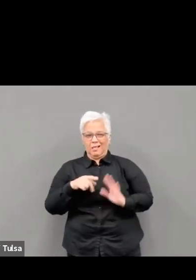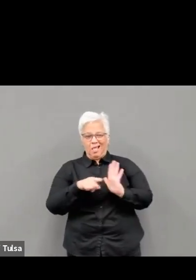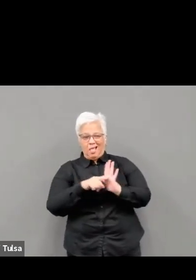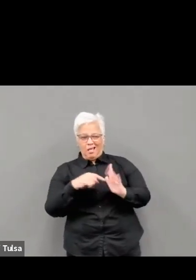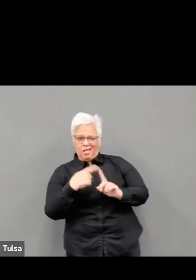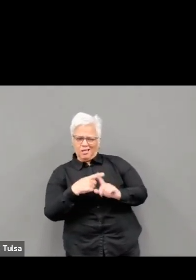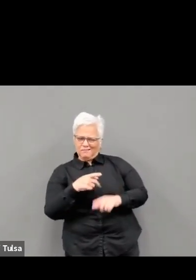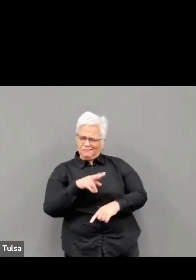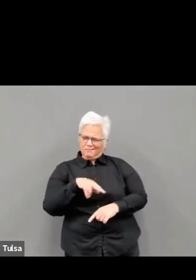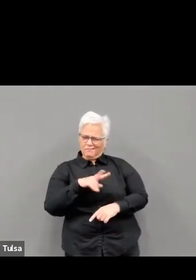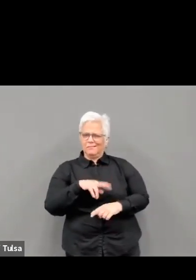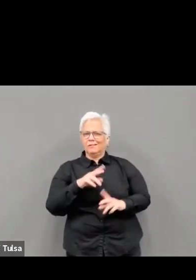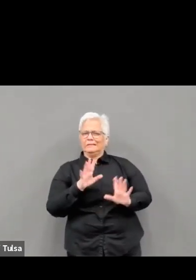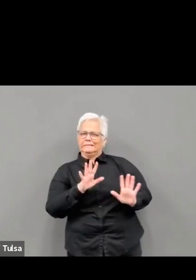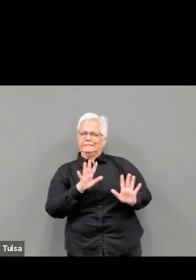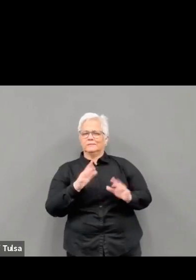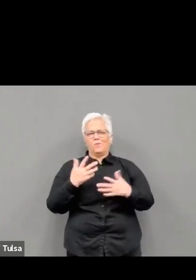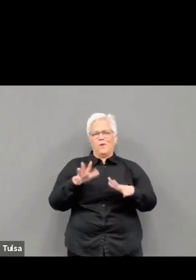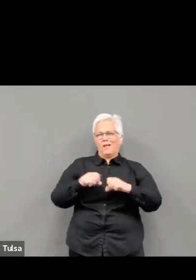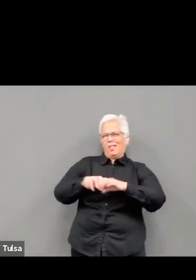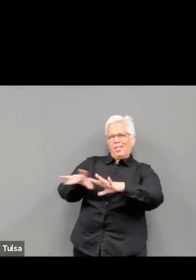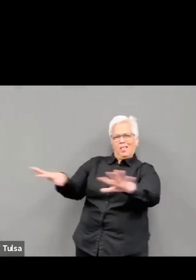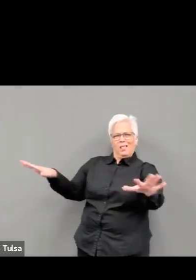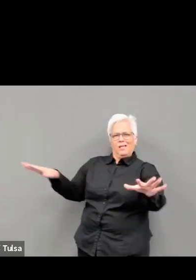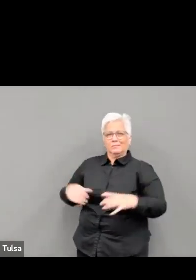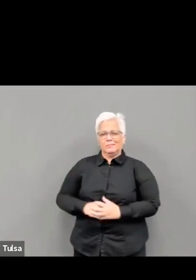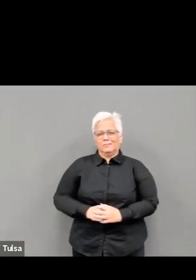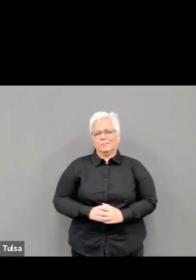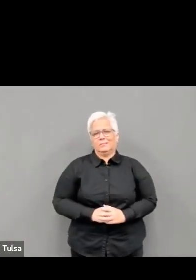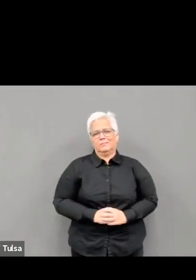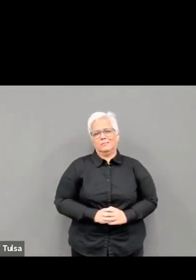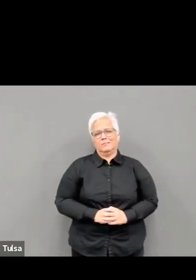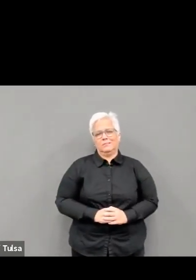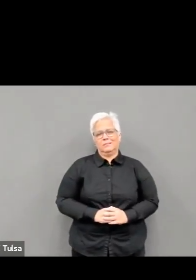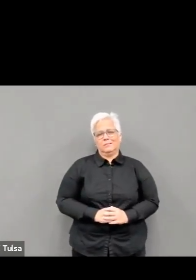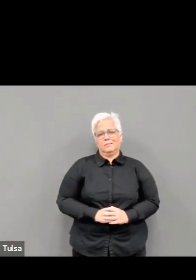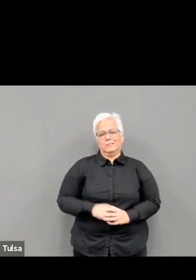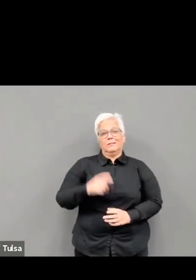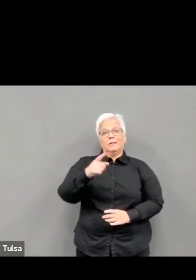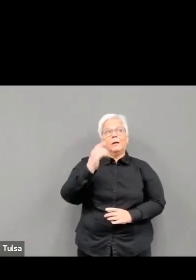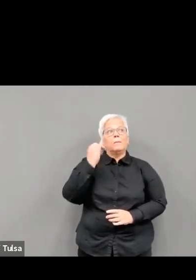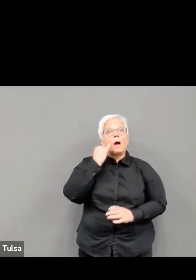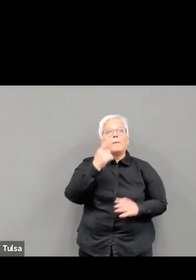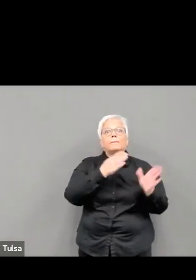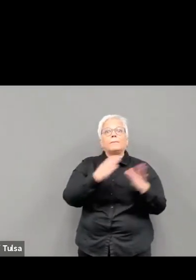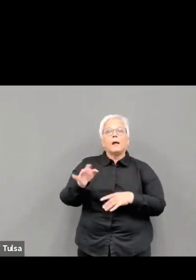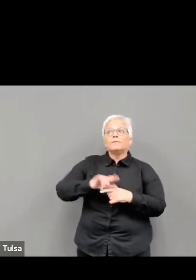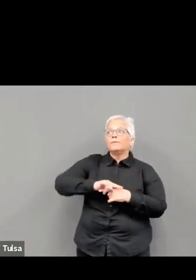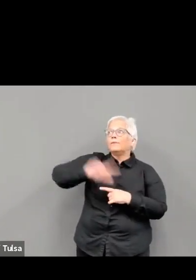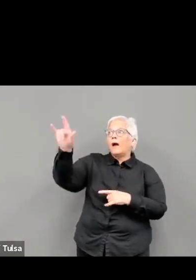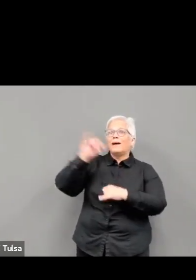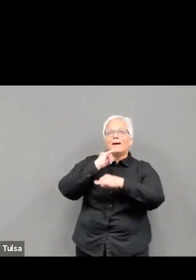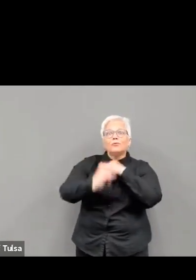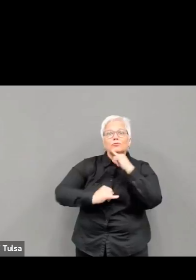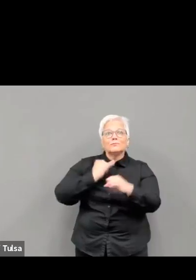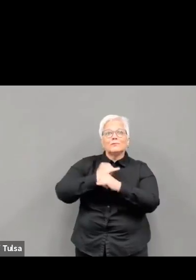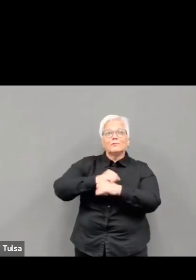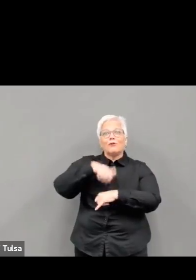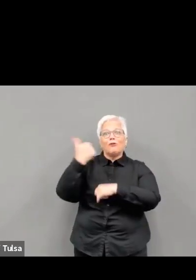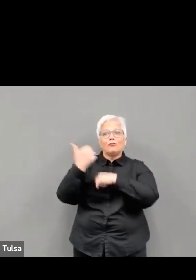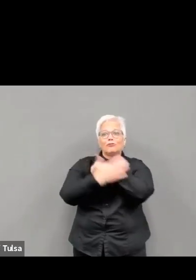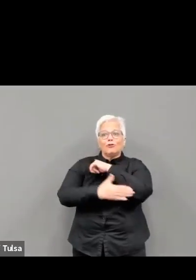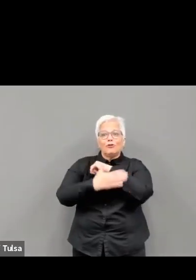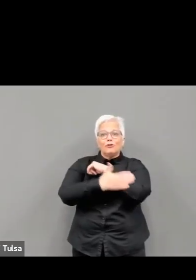required to have a negative COVID-19 test result or documentation of recovering from COVID-19 before they border flight to the United